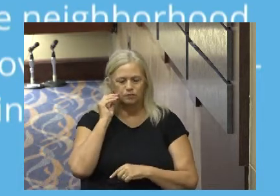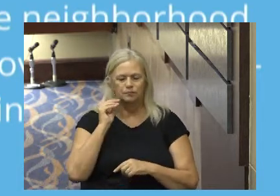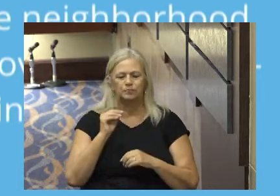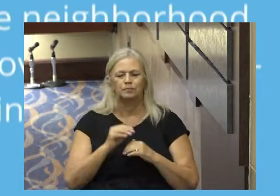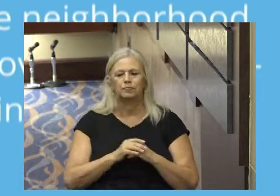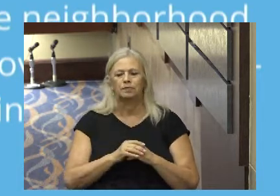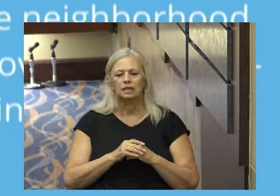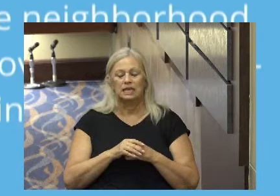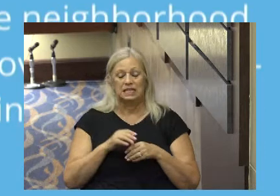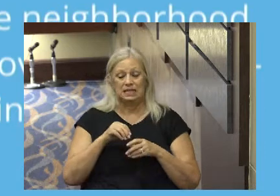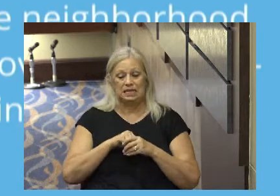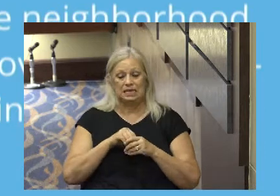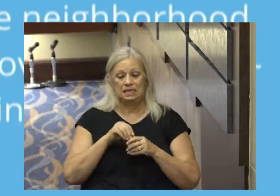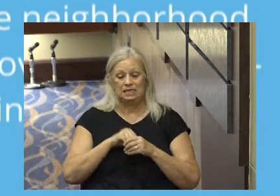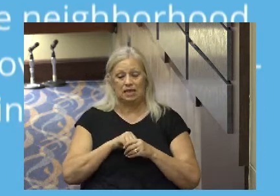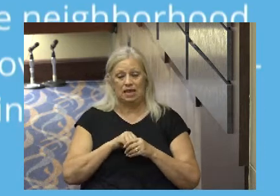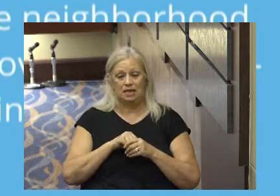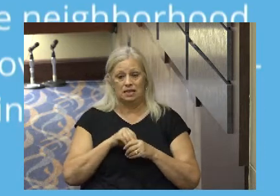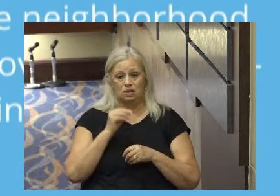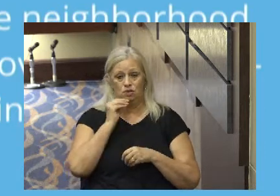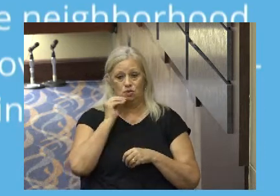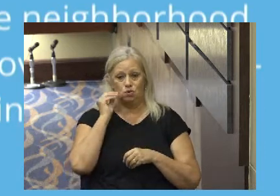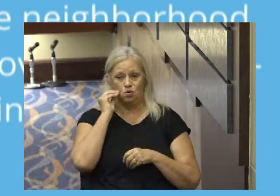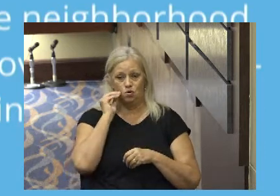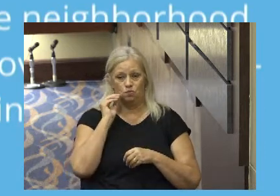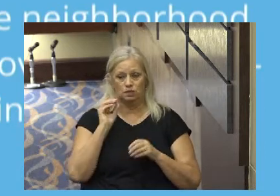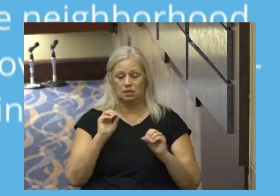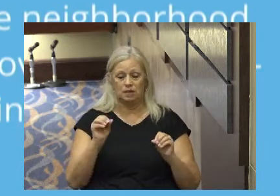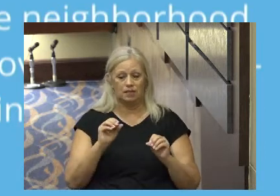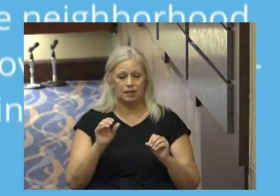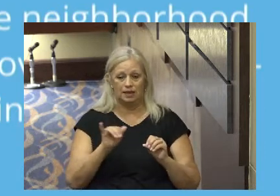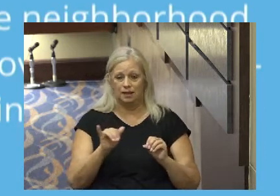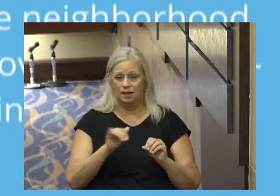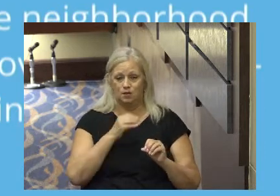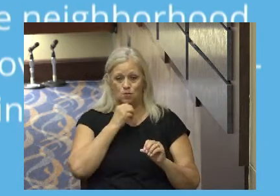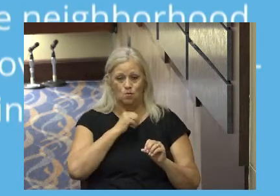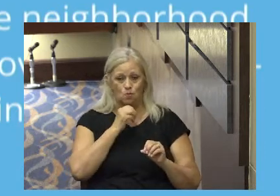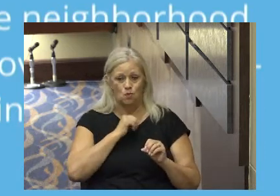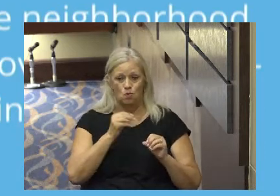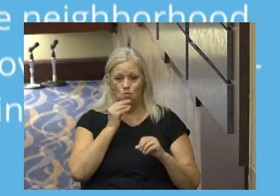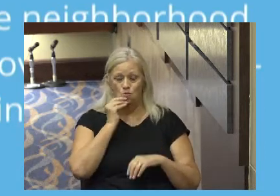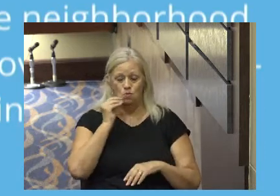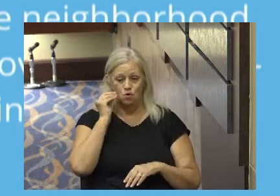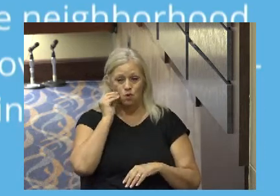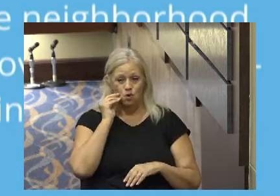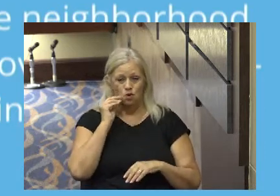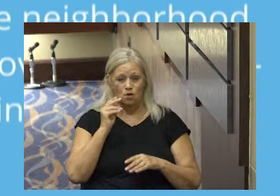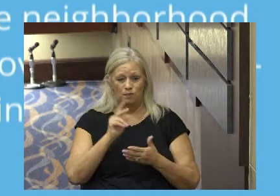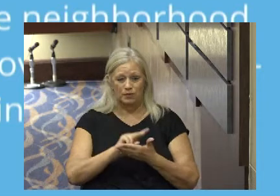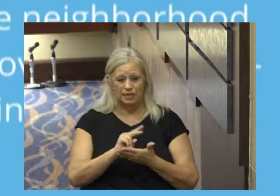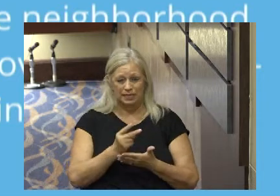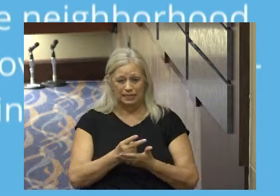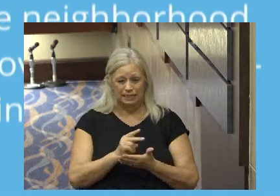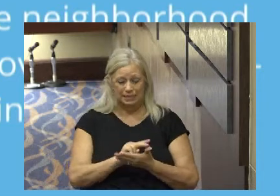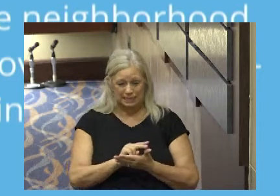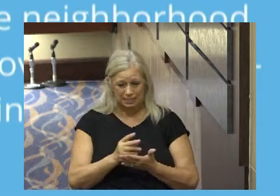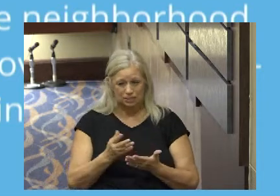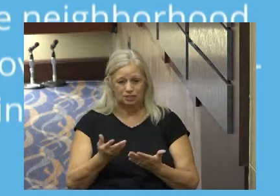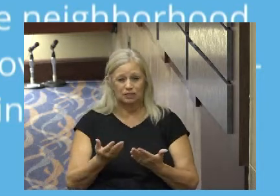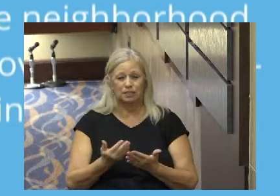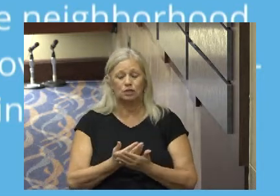the inside, however, are nothing like those older homes. These kitchens are just a little bit more modern,